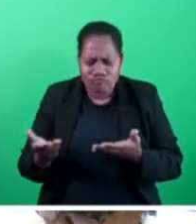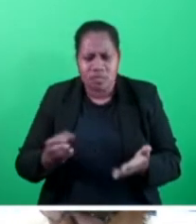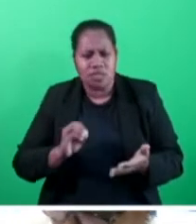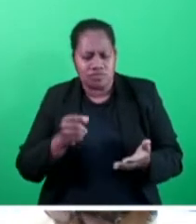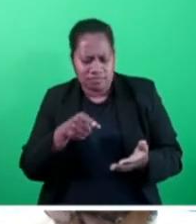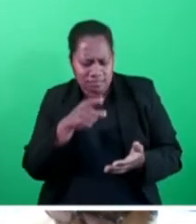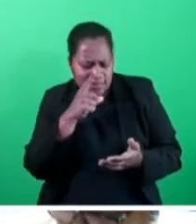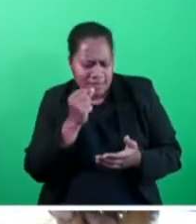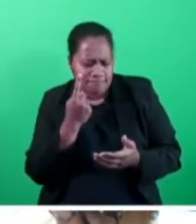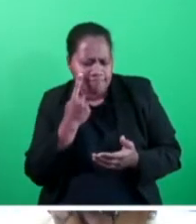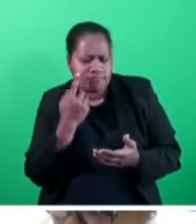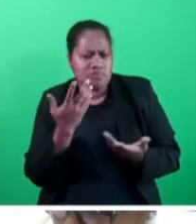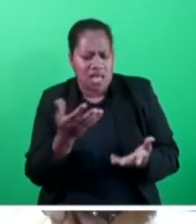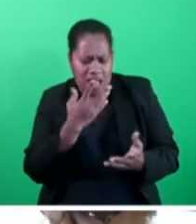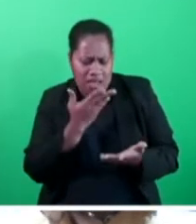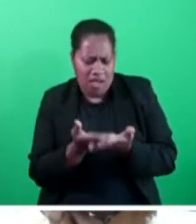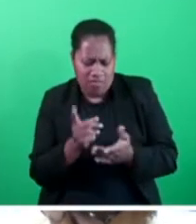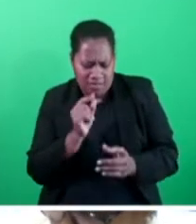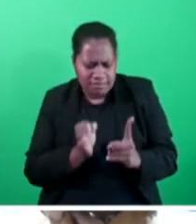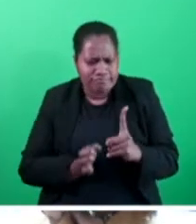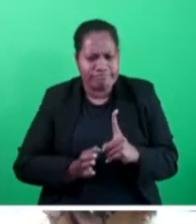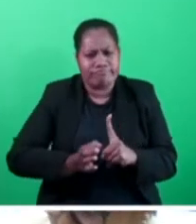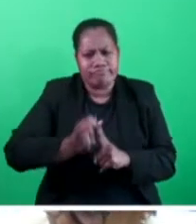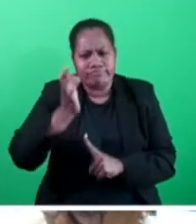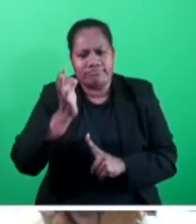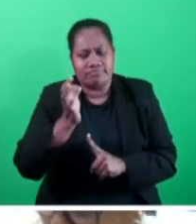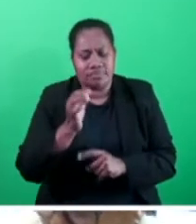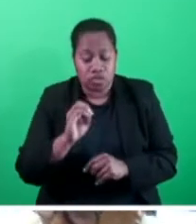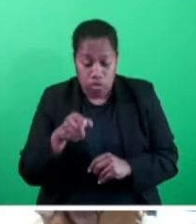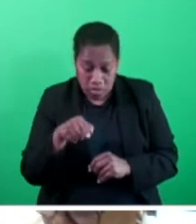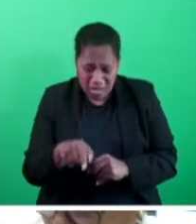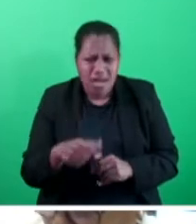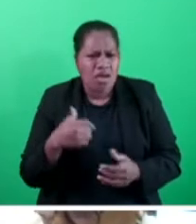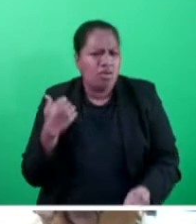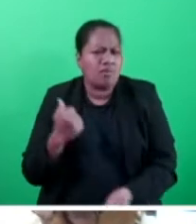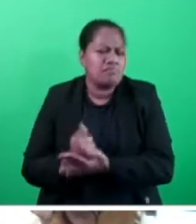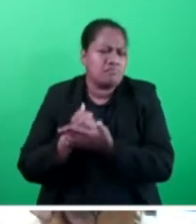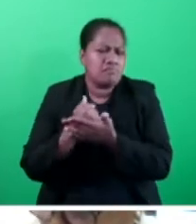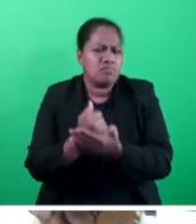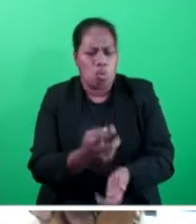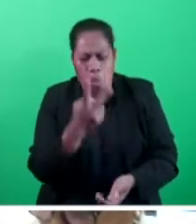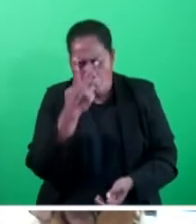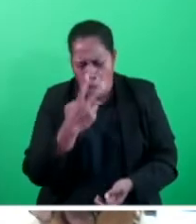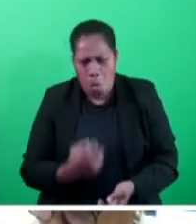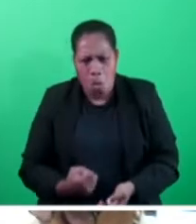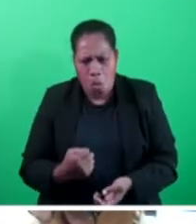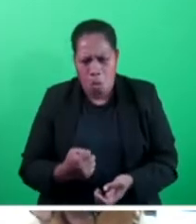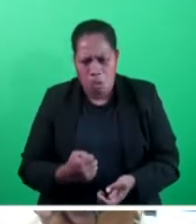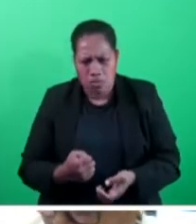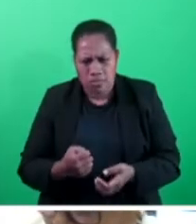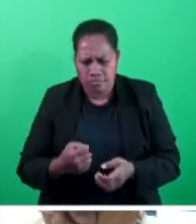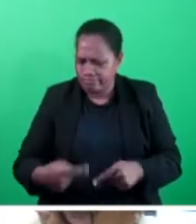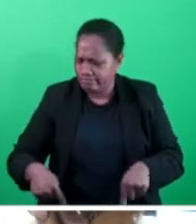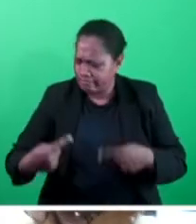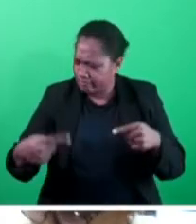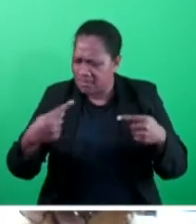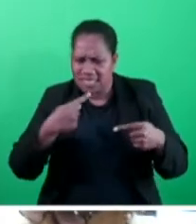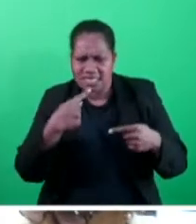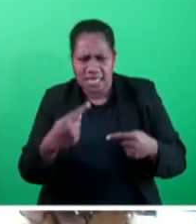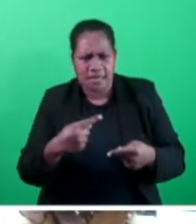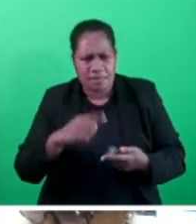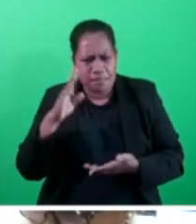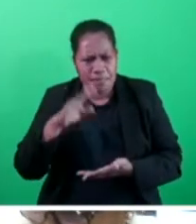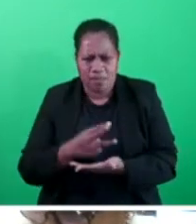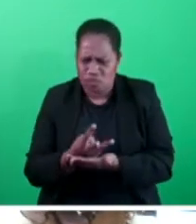wages level. This is to support their old arguments that the minimum wage is not able to offer a basic living